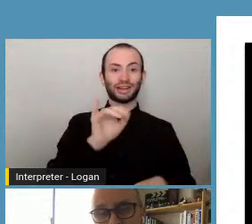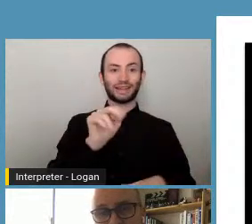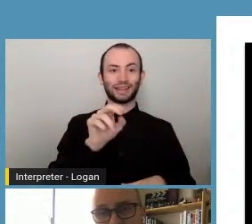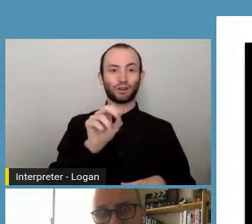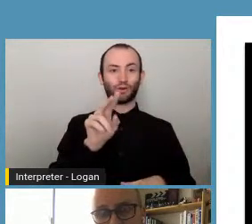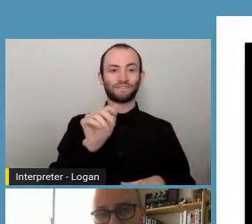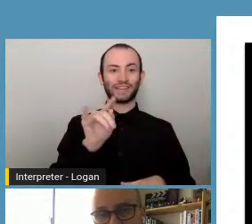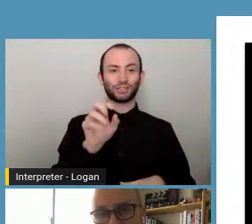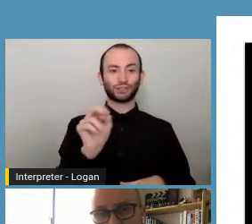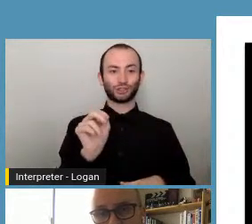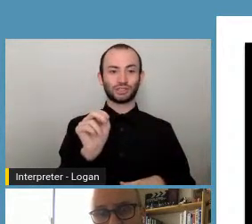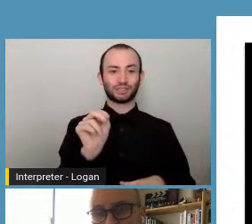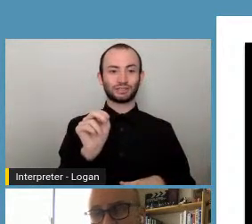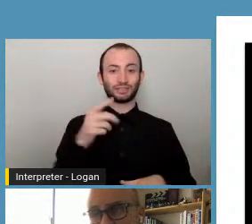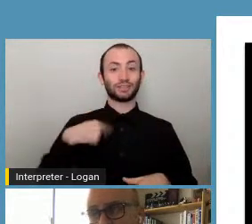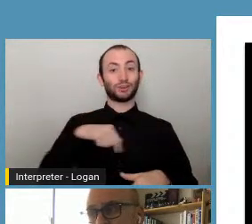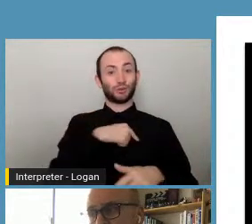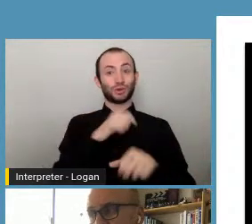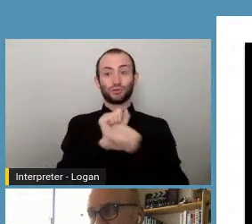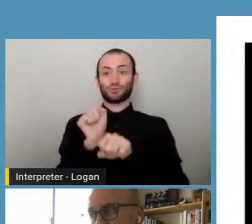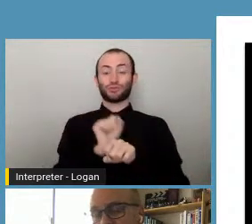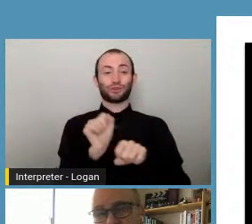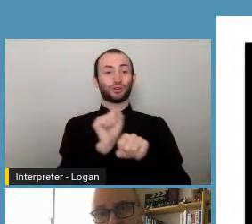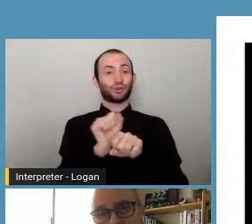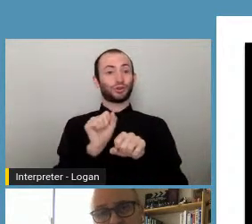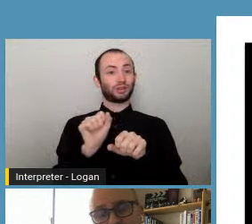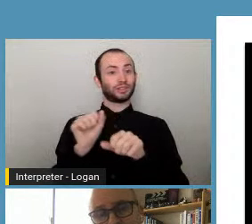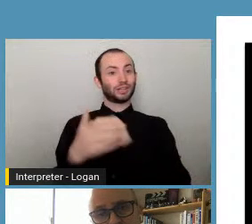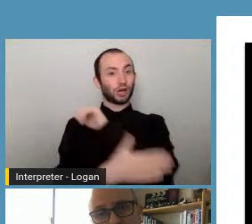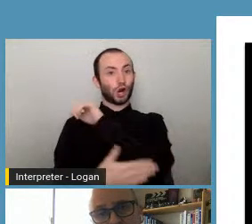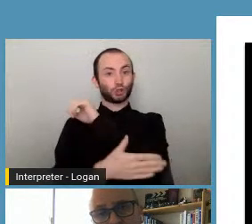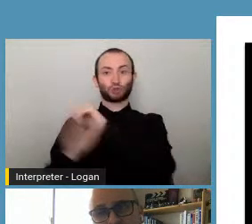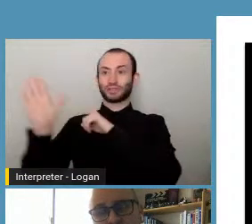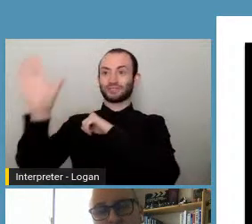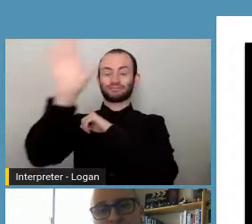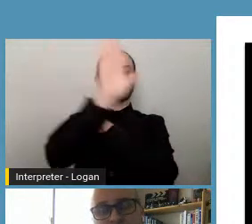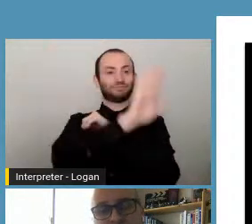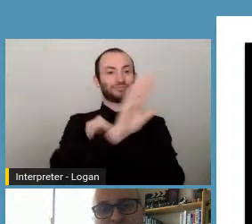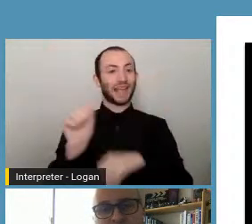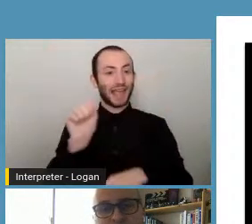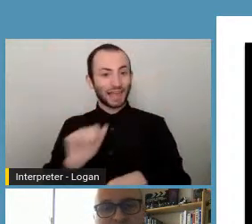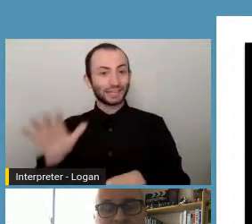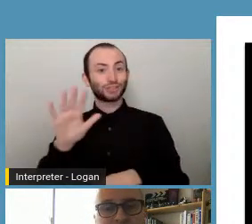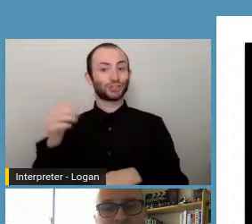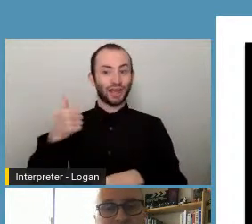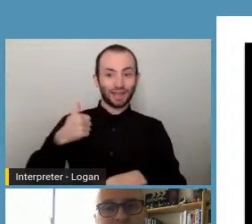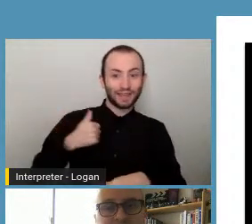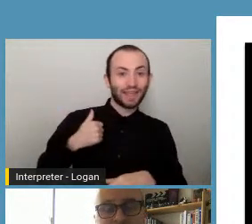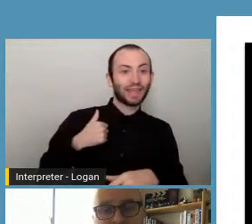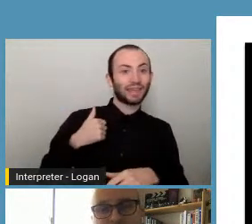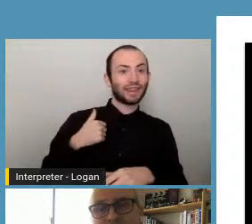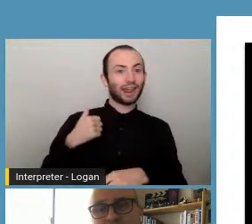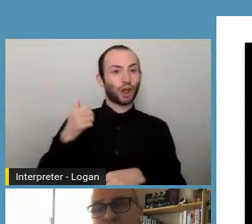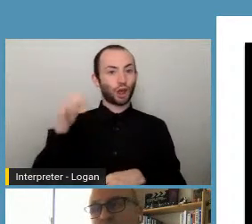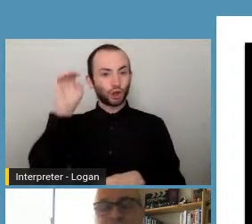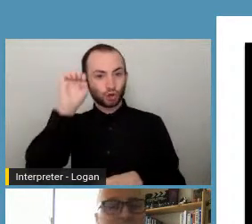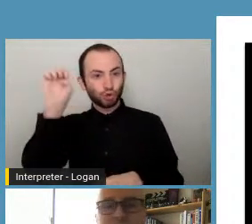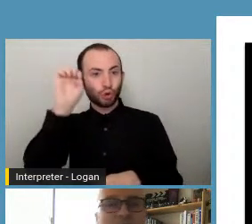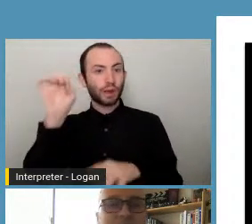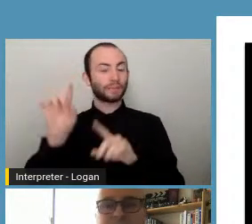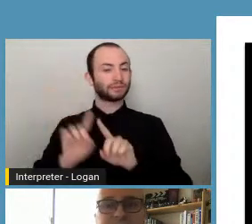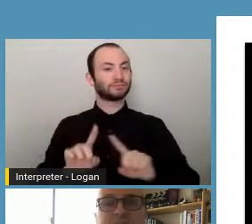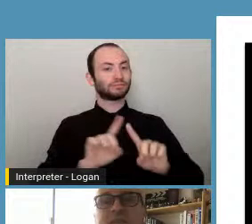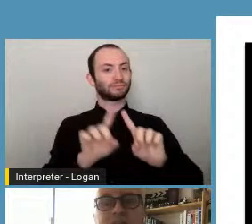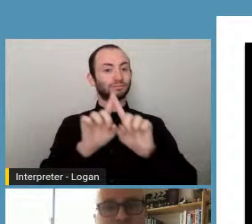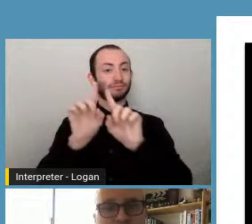number of projects in Asia, Europe, the US, and Canada in particular. And, anytime we've been recognized internationally for